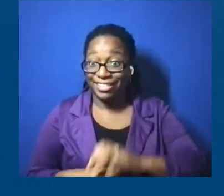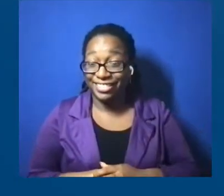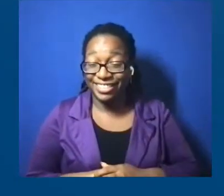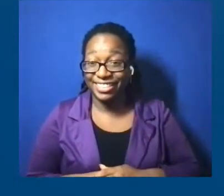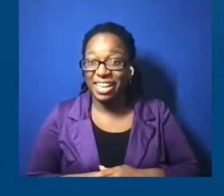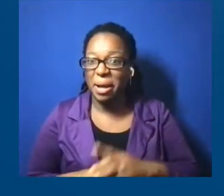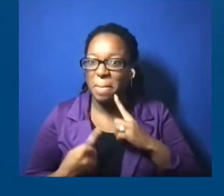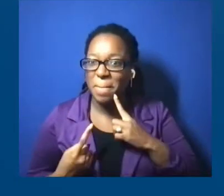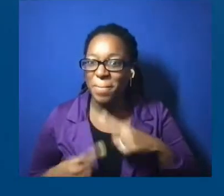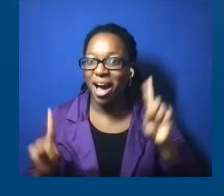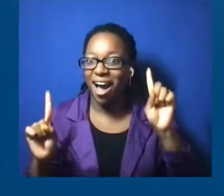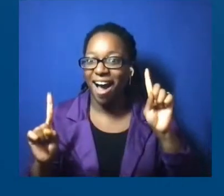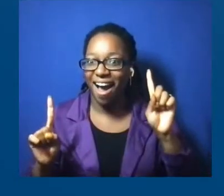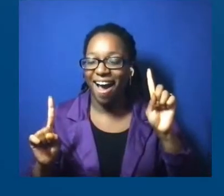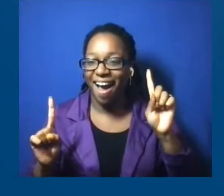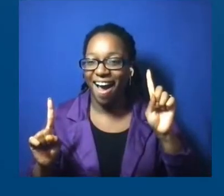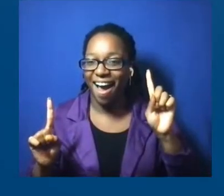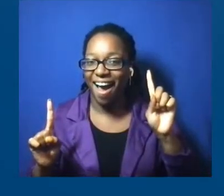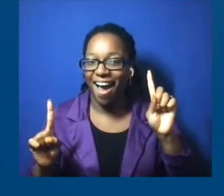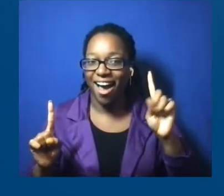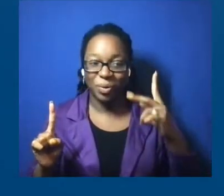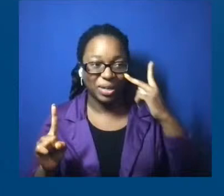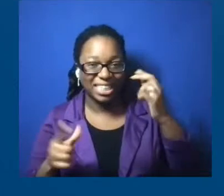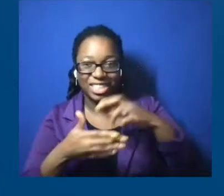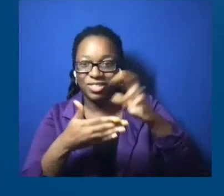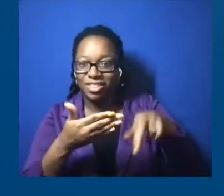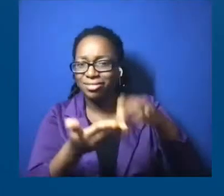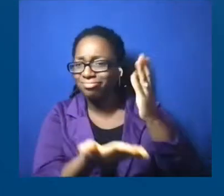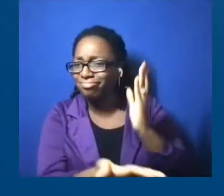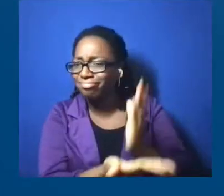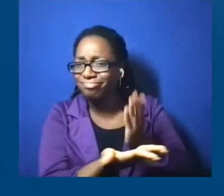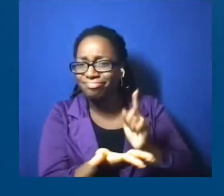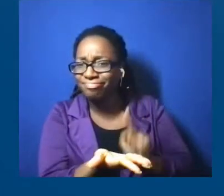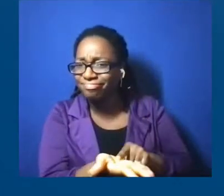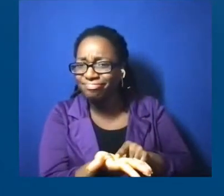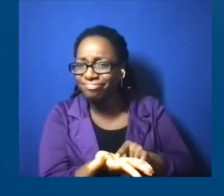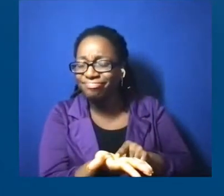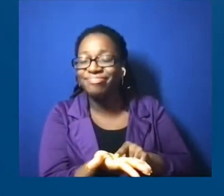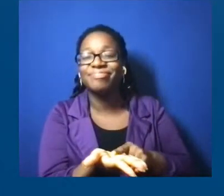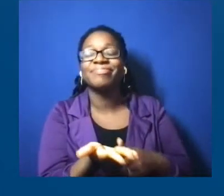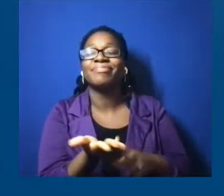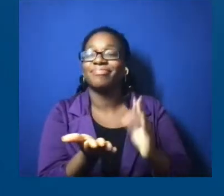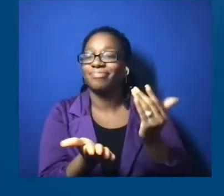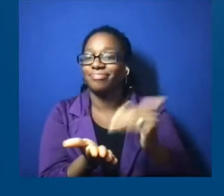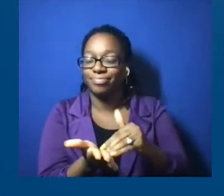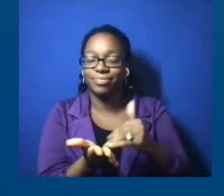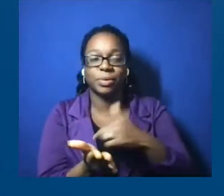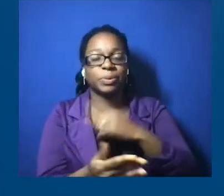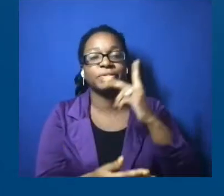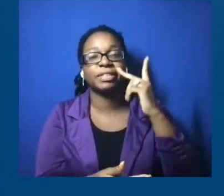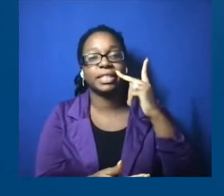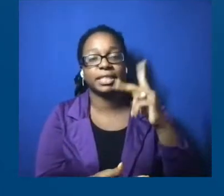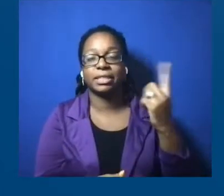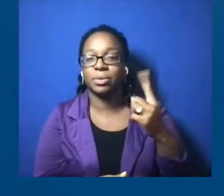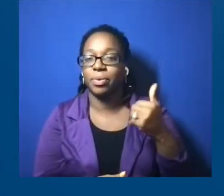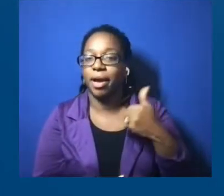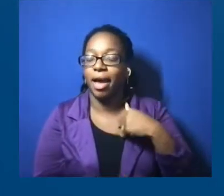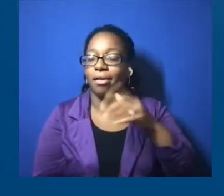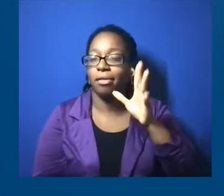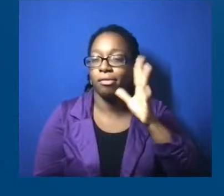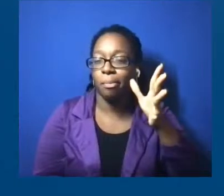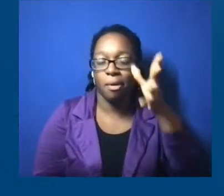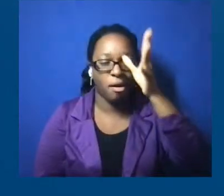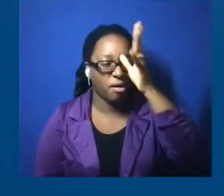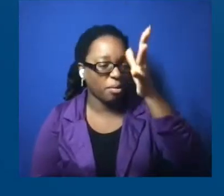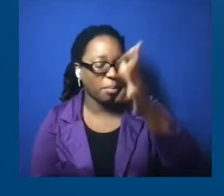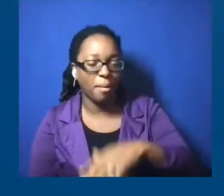Finally. The results are consequential. We're putting, for example, some of you have grandpops and grandmoms and moms